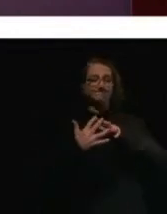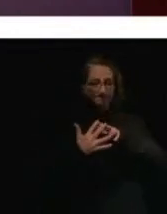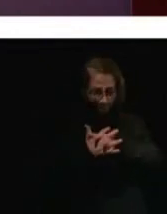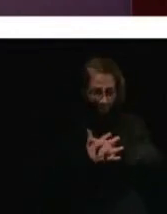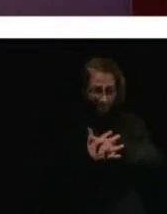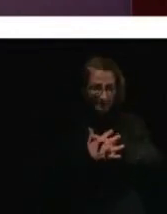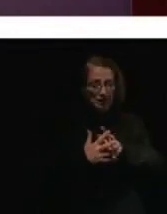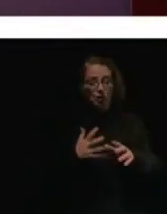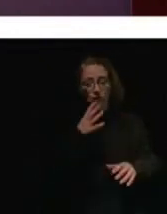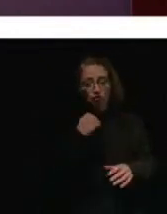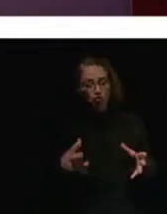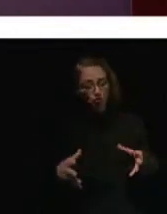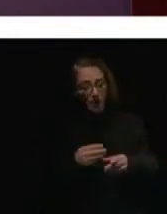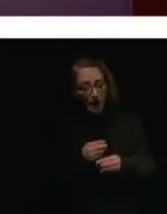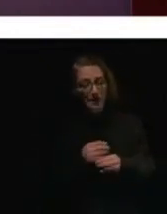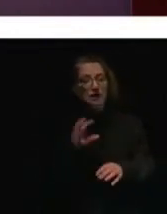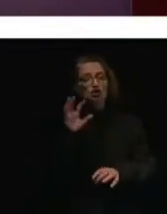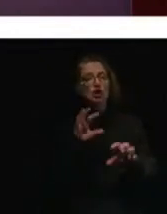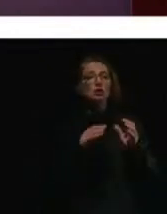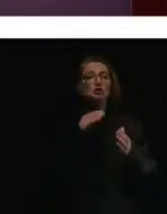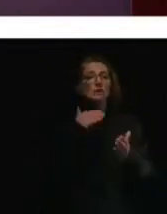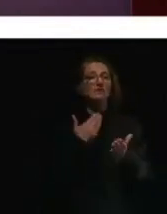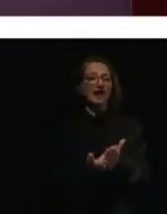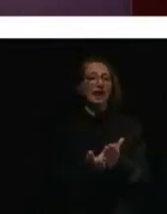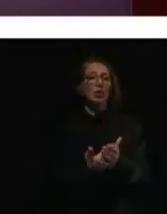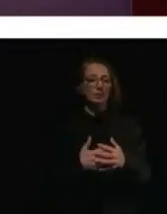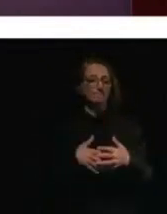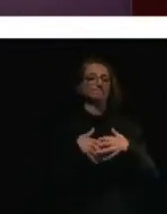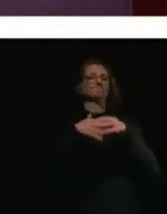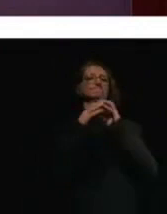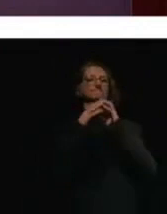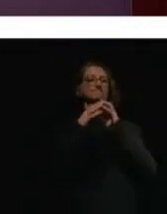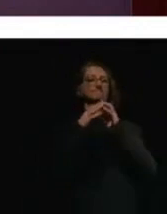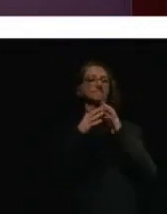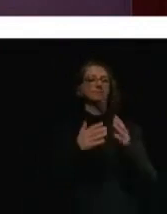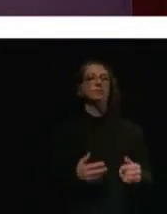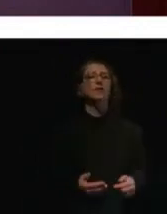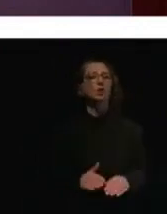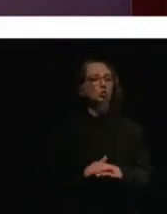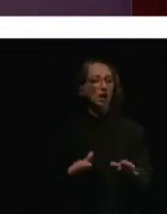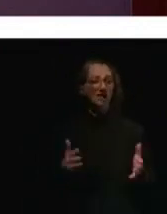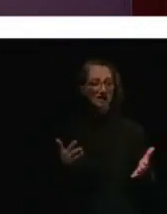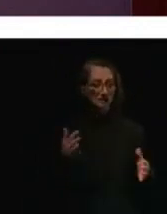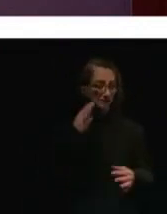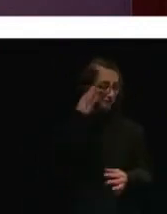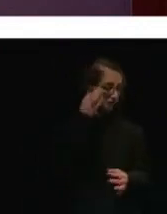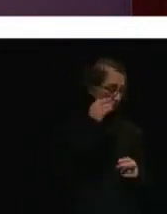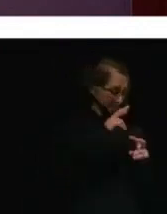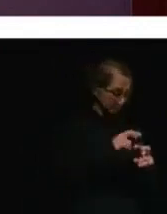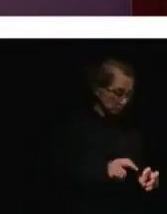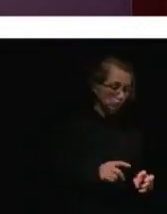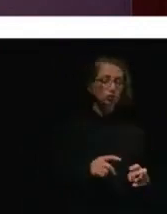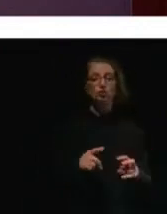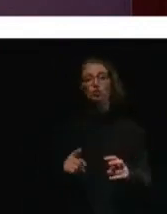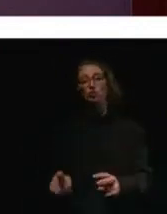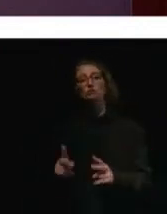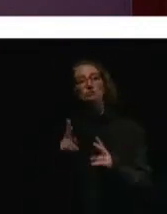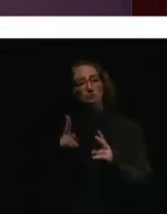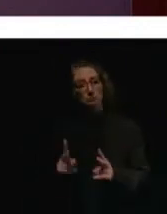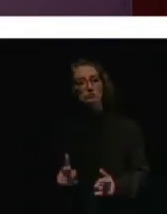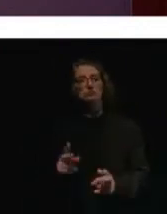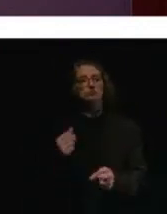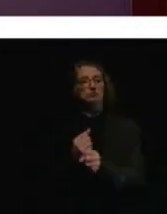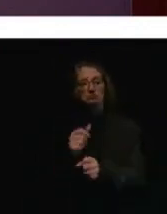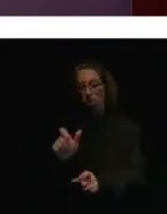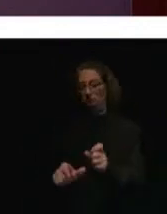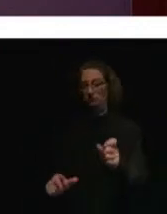We want to develop recommendations on the basis of workshops and exchange and academic